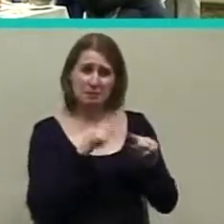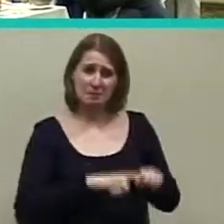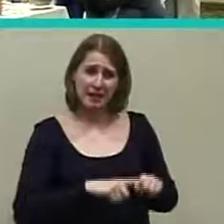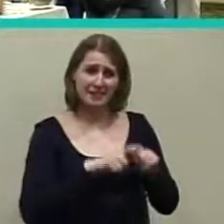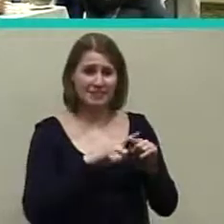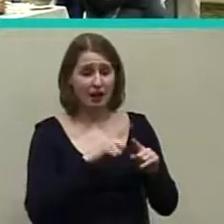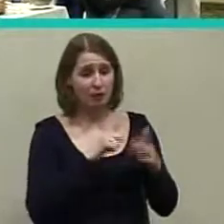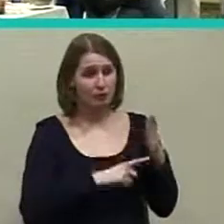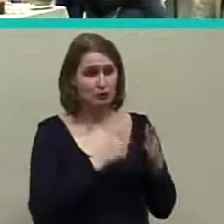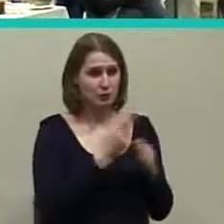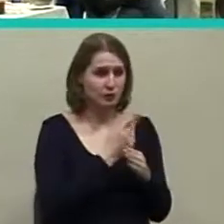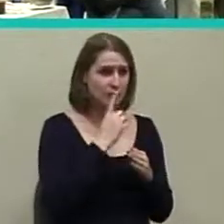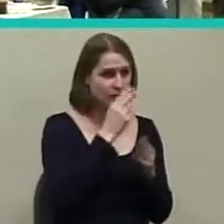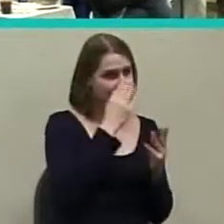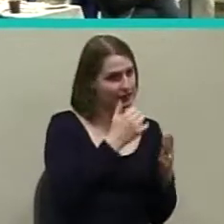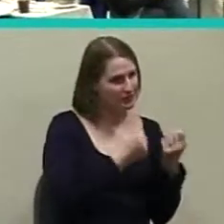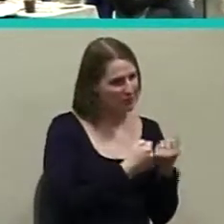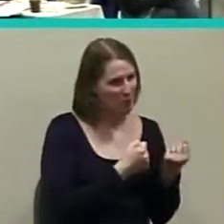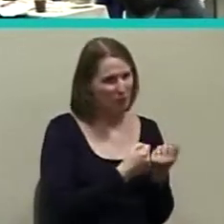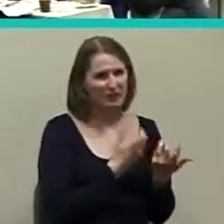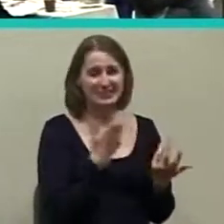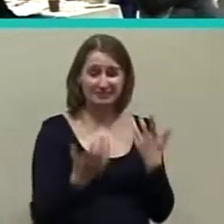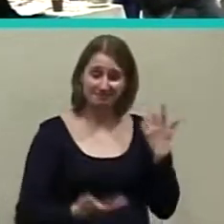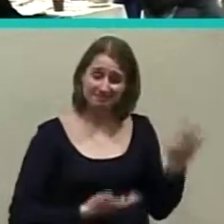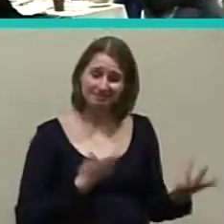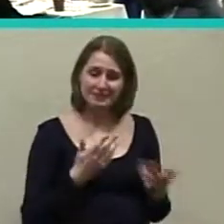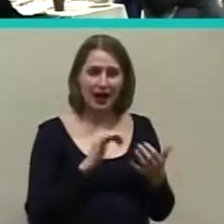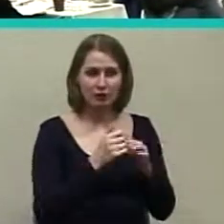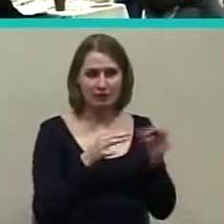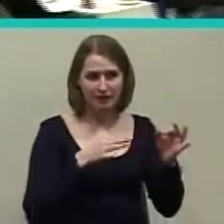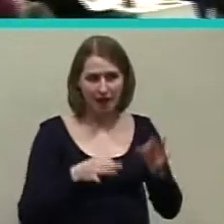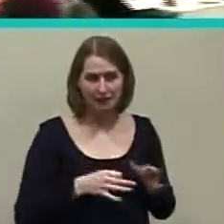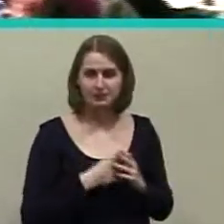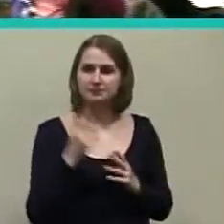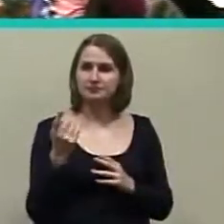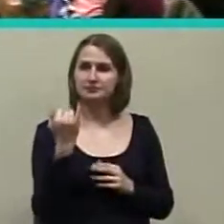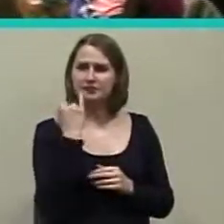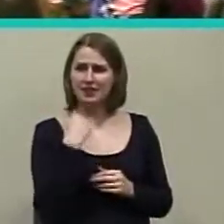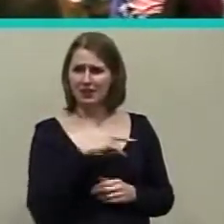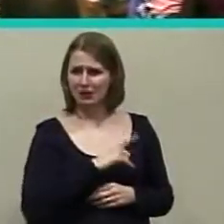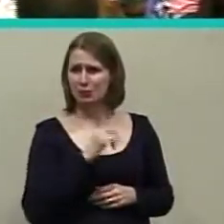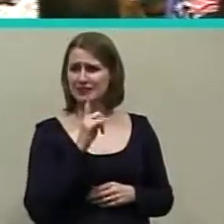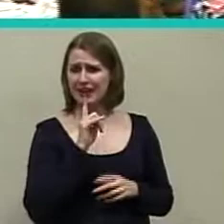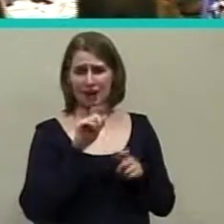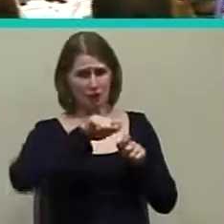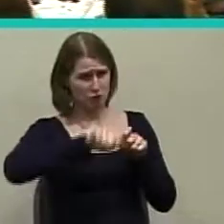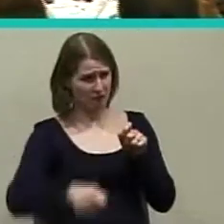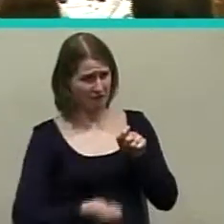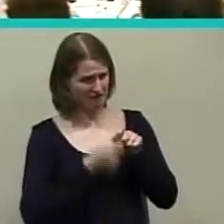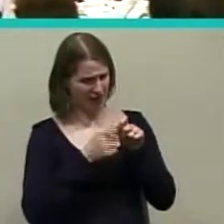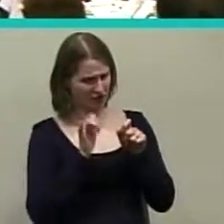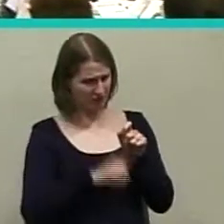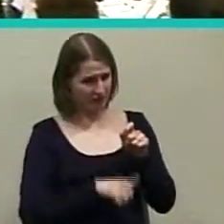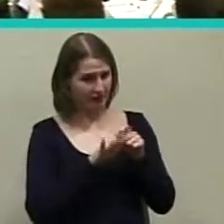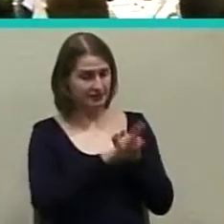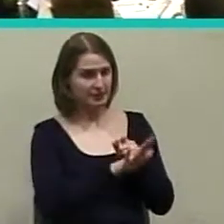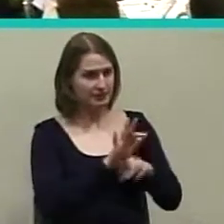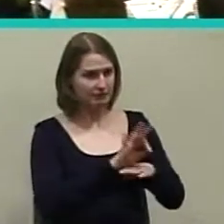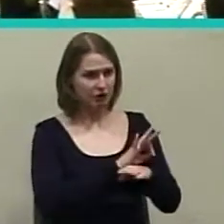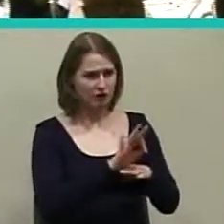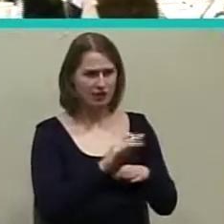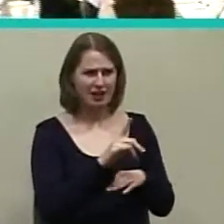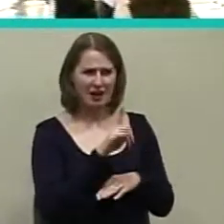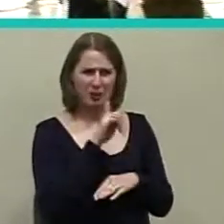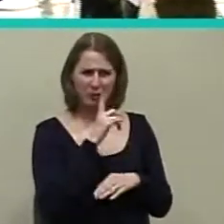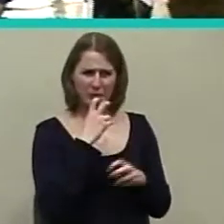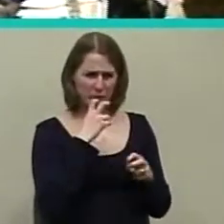it, those kinds of issues. If we're stating revenge is the function, I'd be hard-pressed